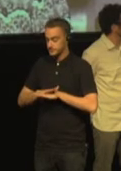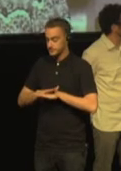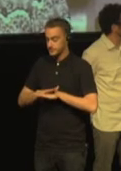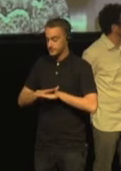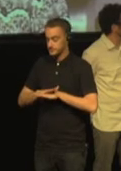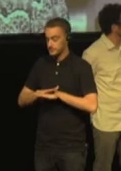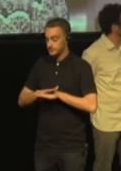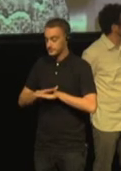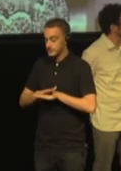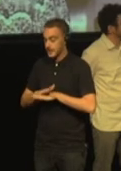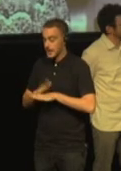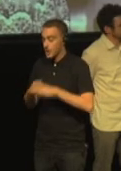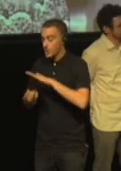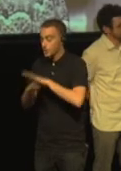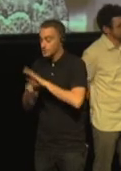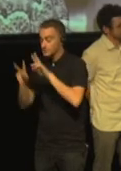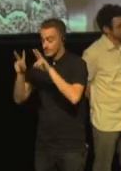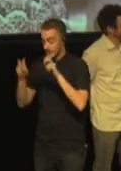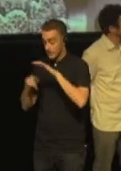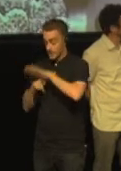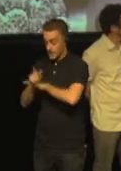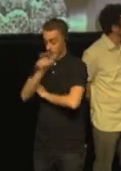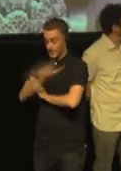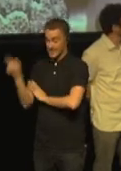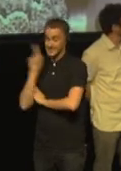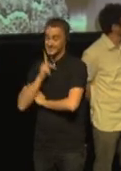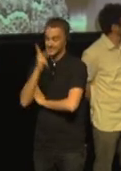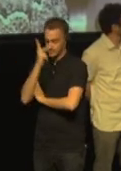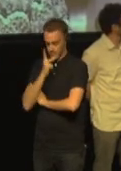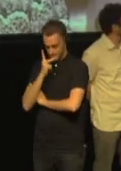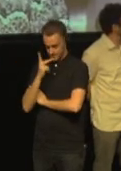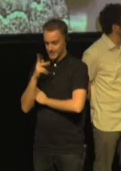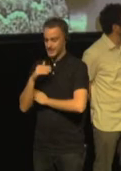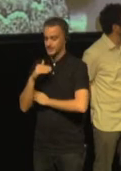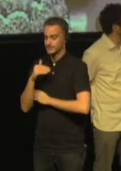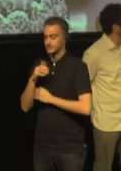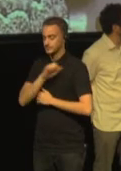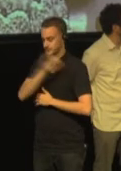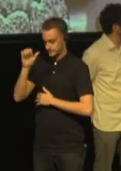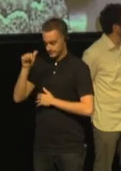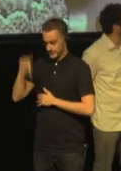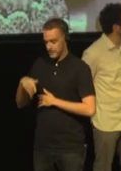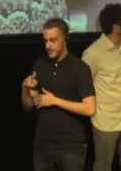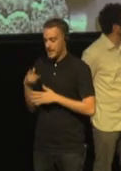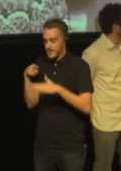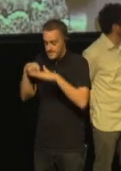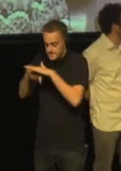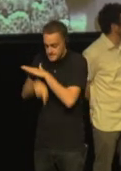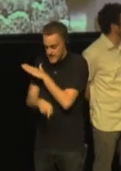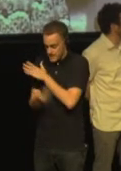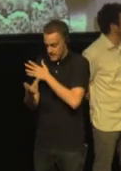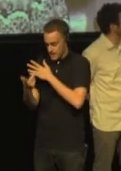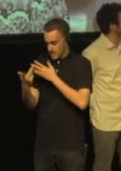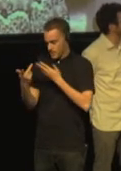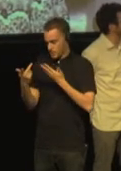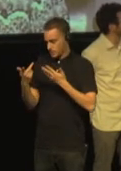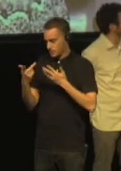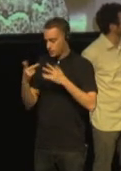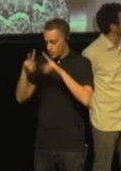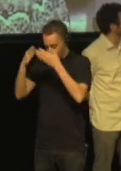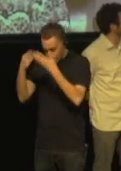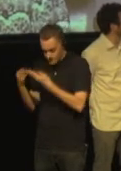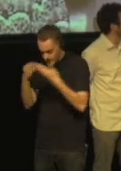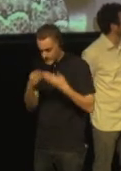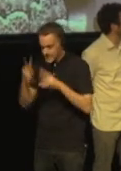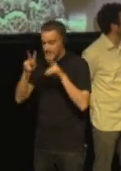must do more in-depth research into each of the individual domains. There's something very interesting going on,